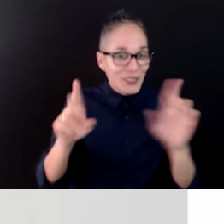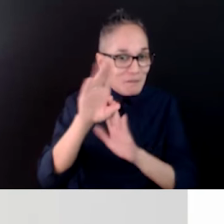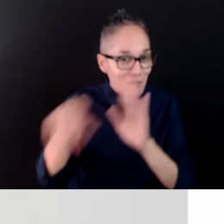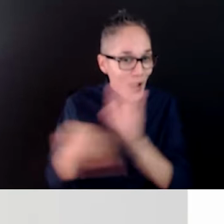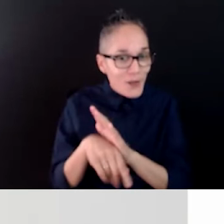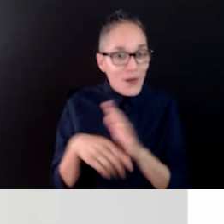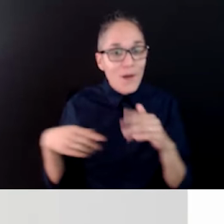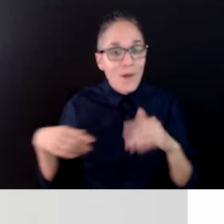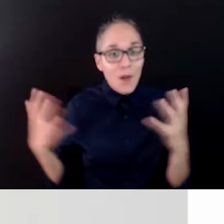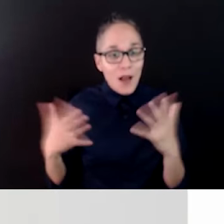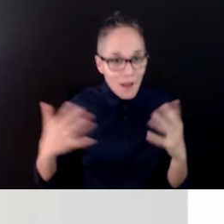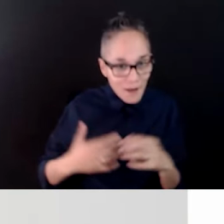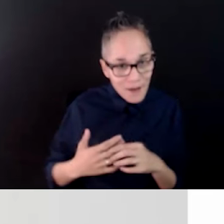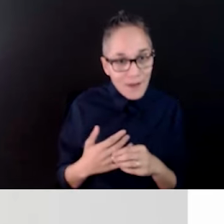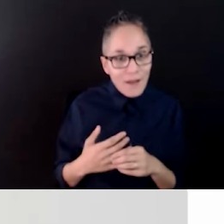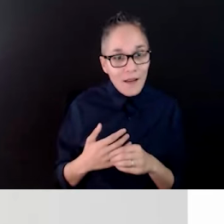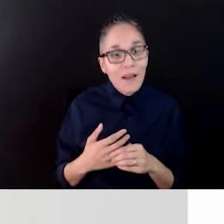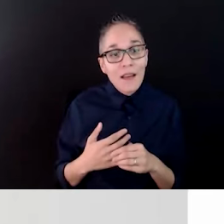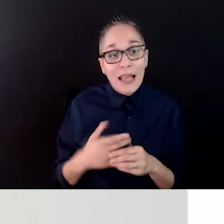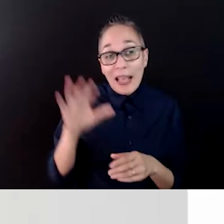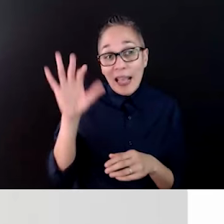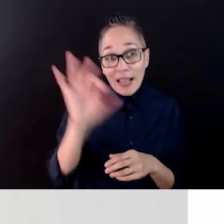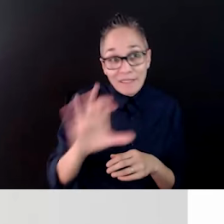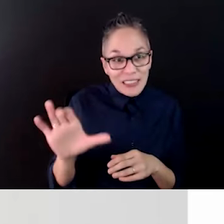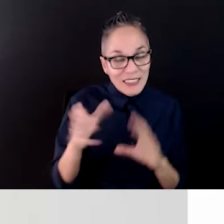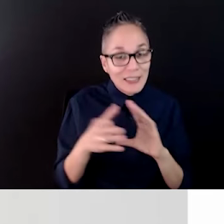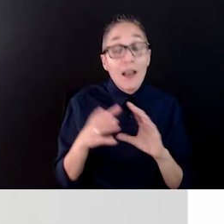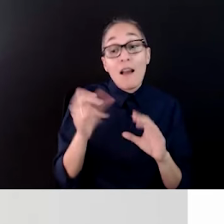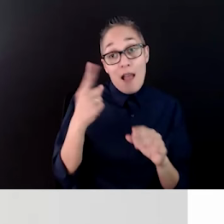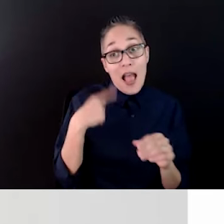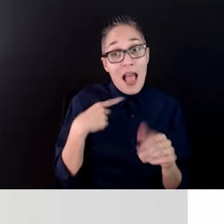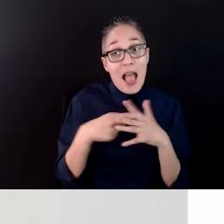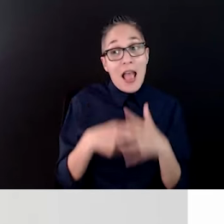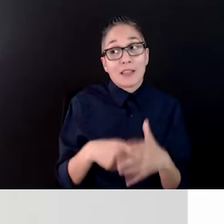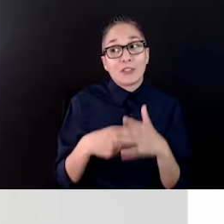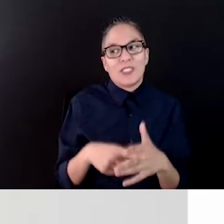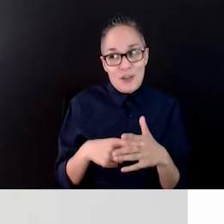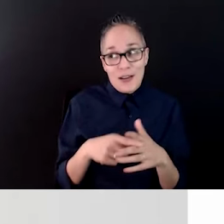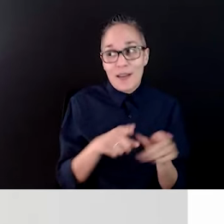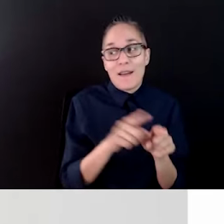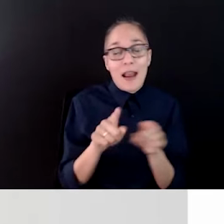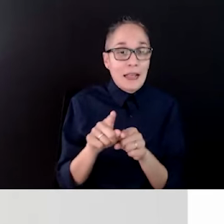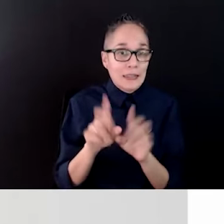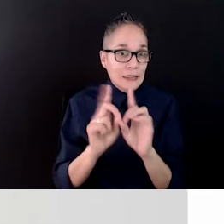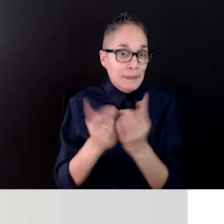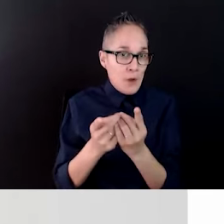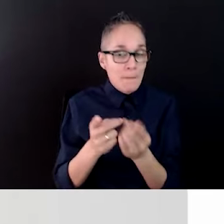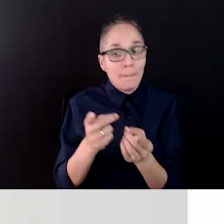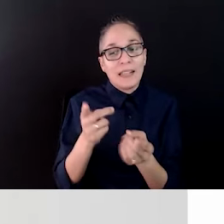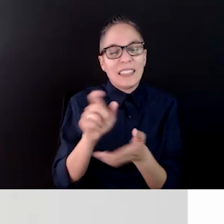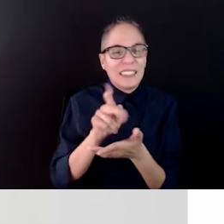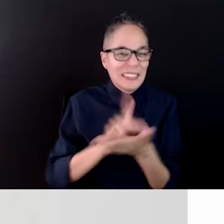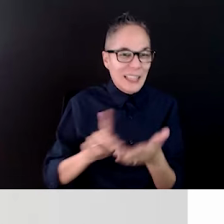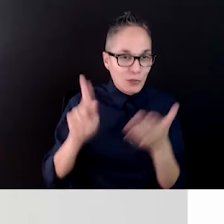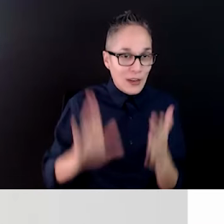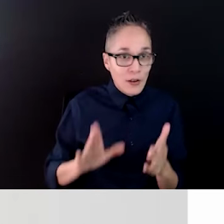So I'll give you a little bit of both. Yeah, my FCC story. So I actually started as department secretary in financial aid. I haven't left financial